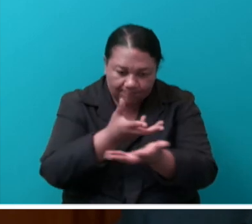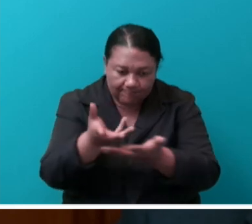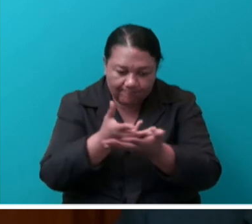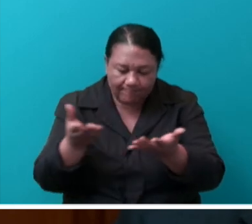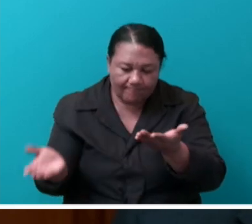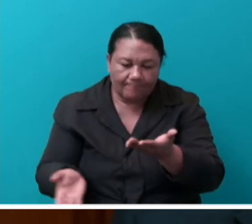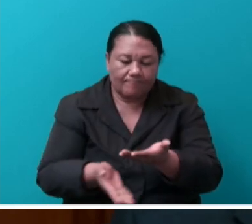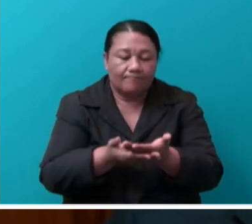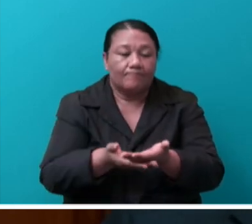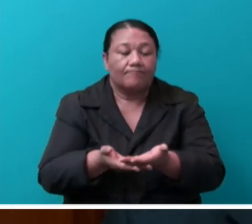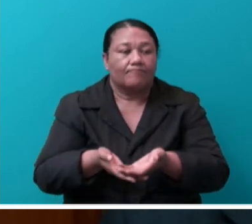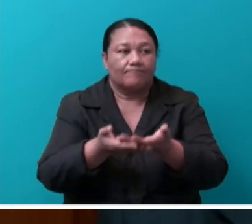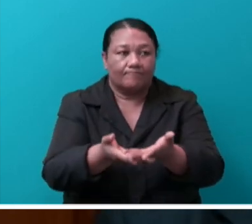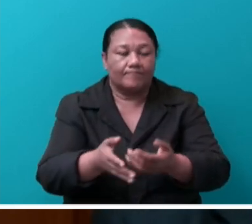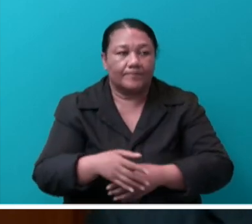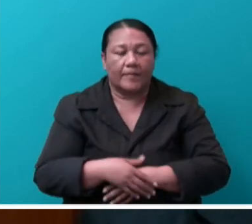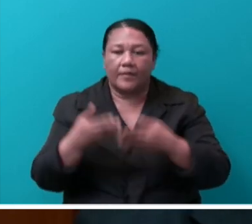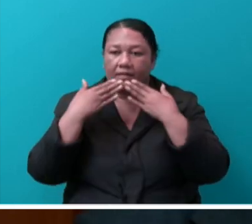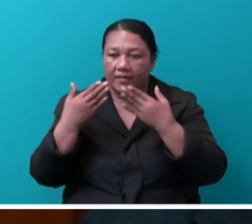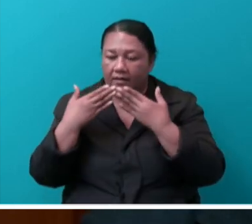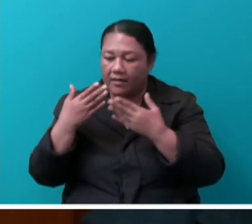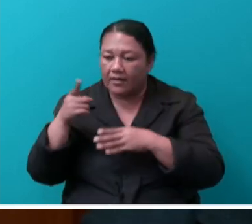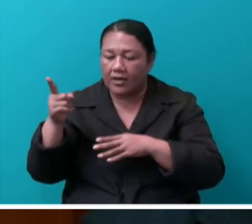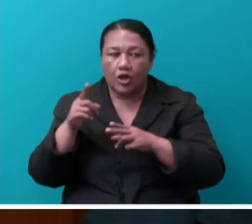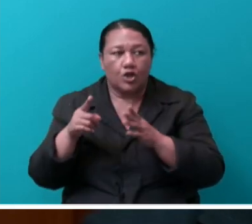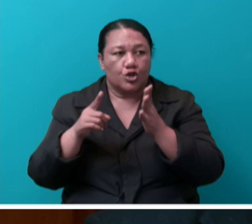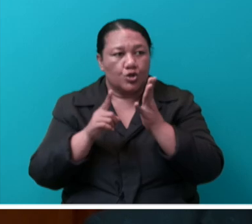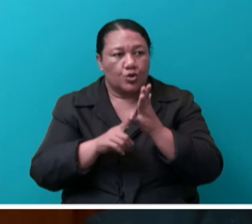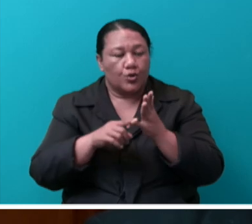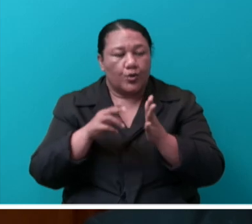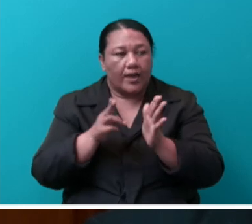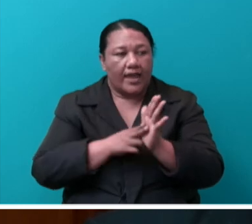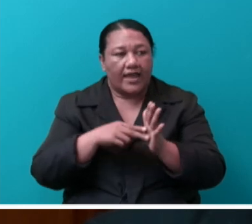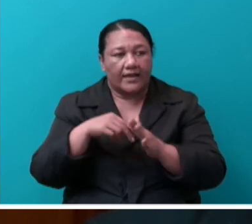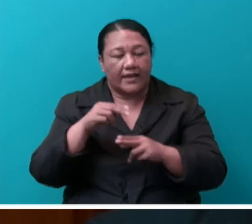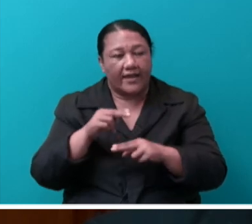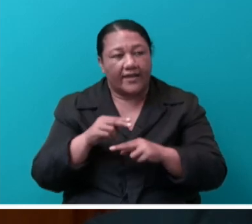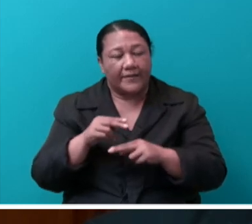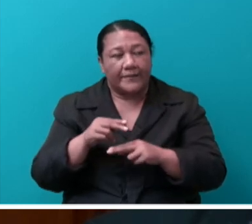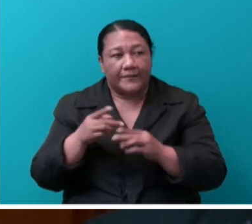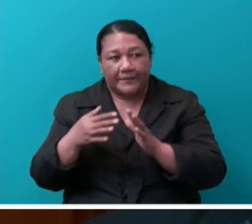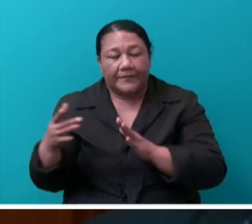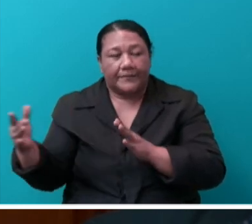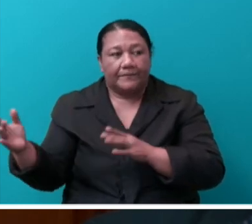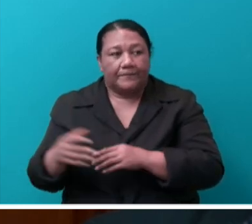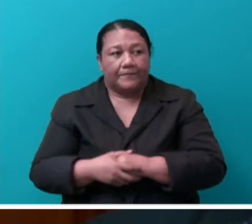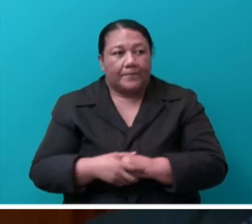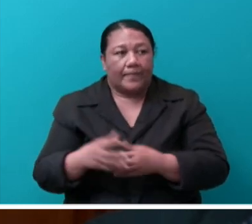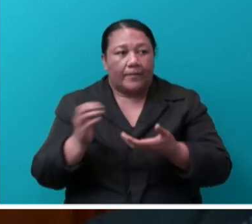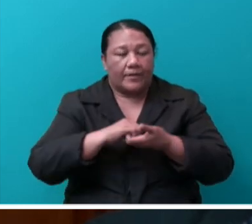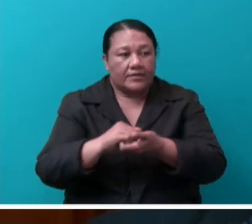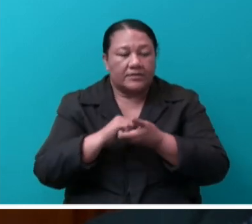this partnership. Number 4, I will be convening, Honourable Speaker, to coincide with the 16 days of